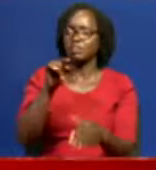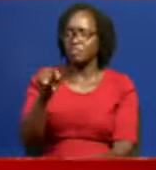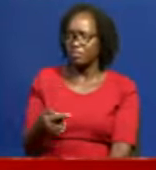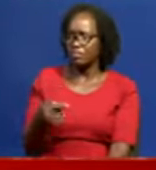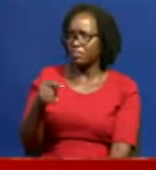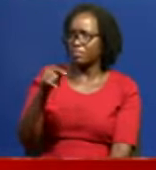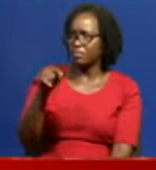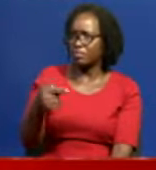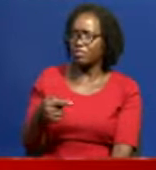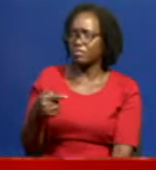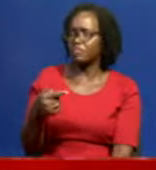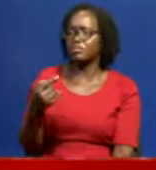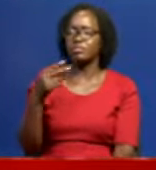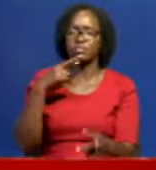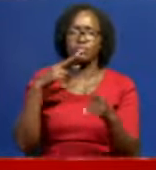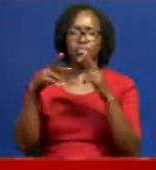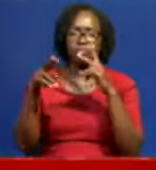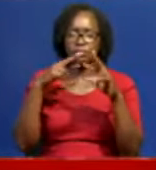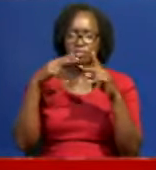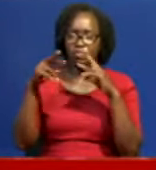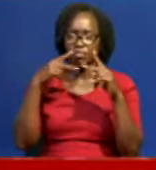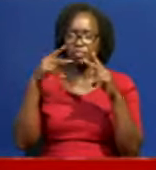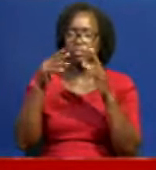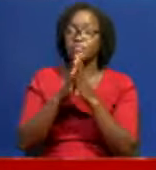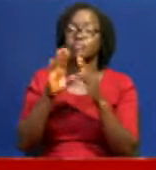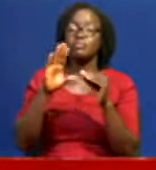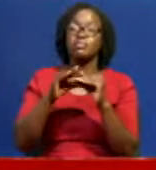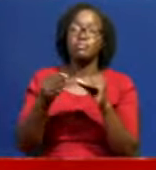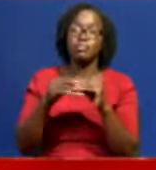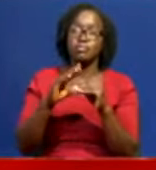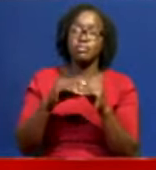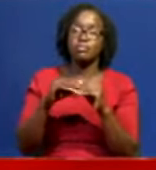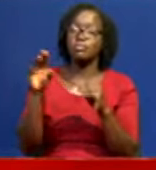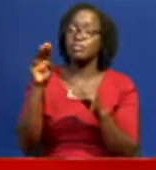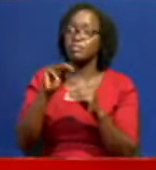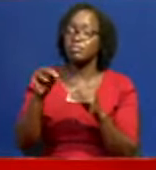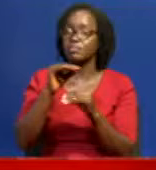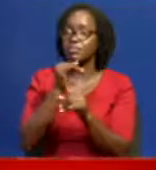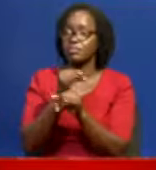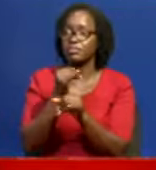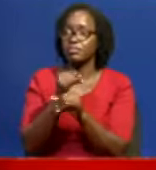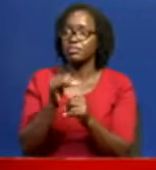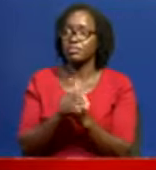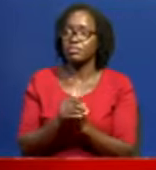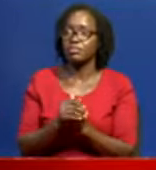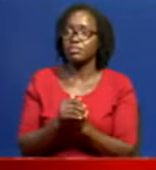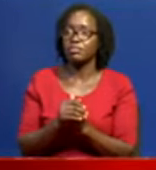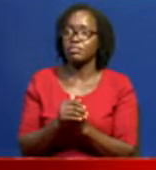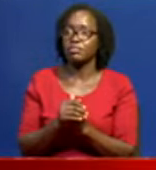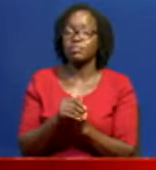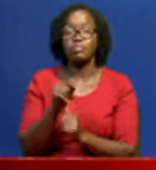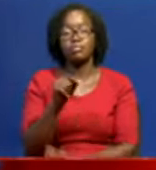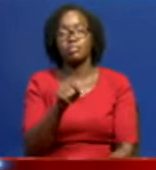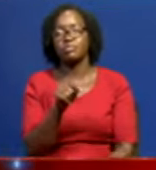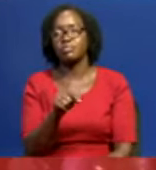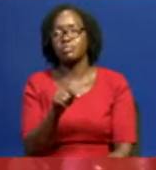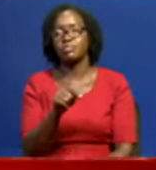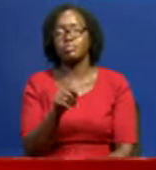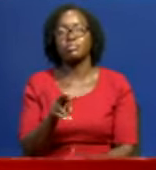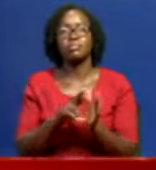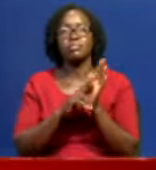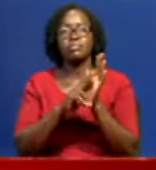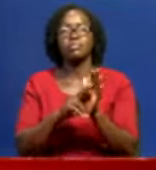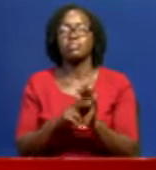of hospitality facilities, and create millions of jobs. This